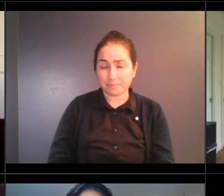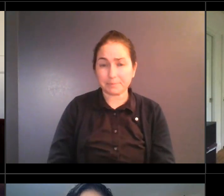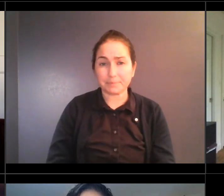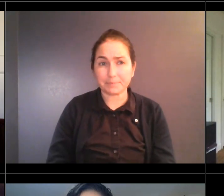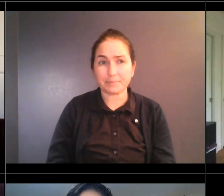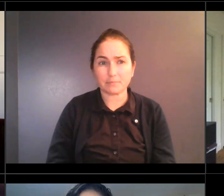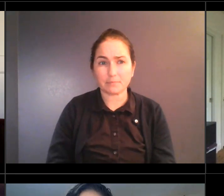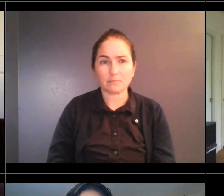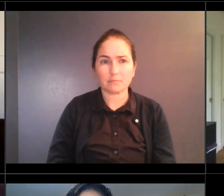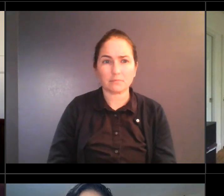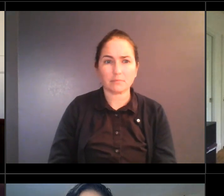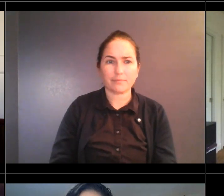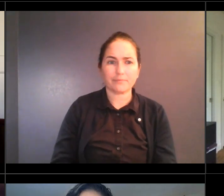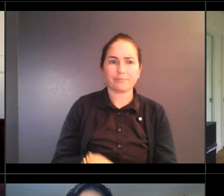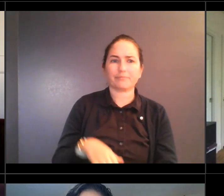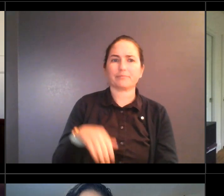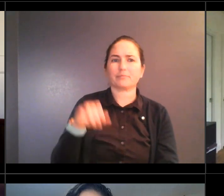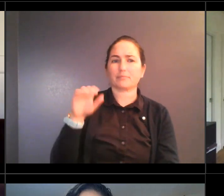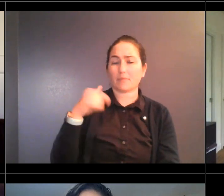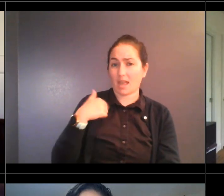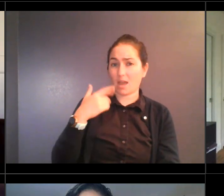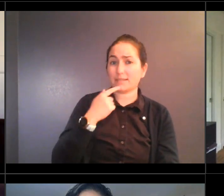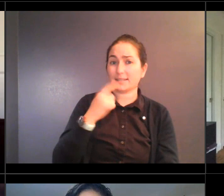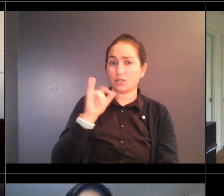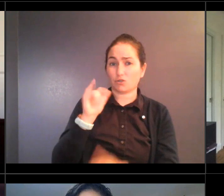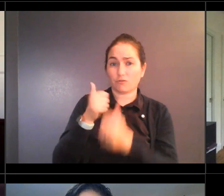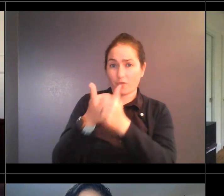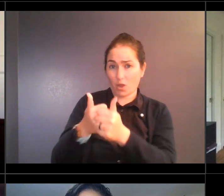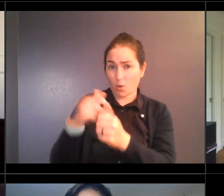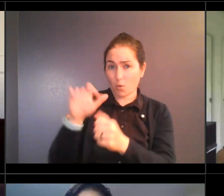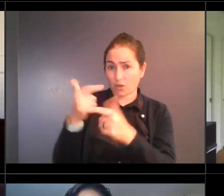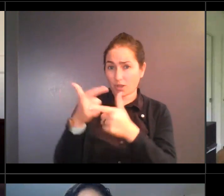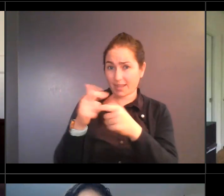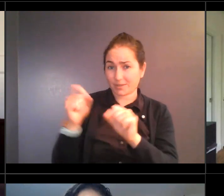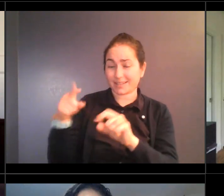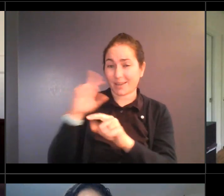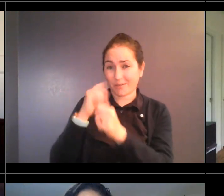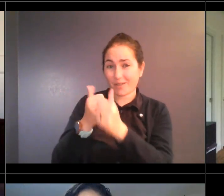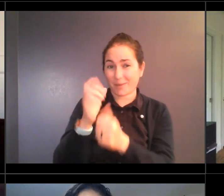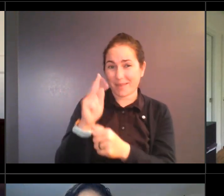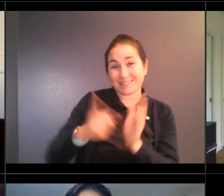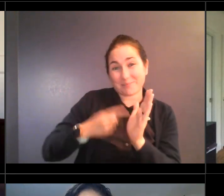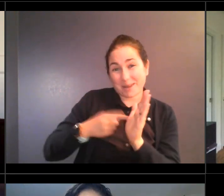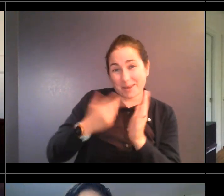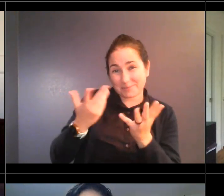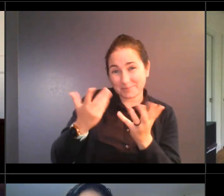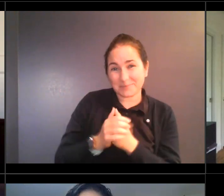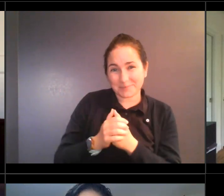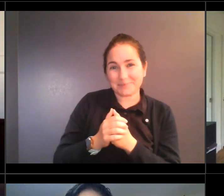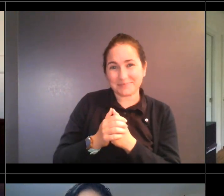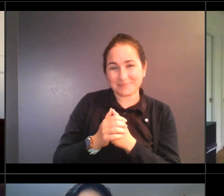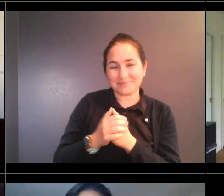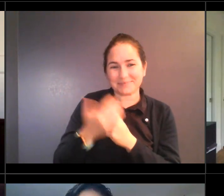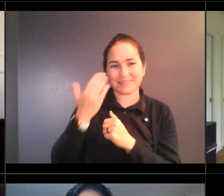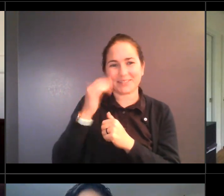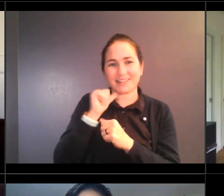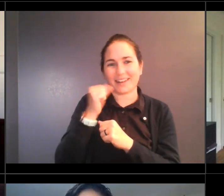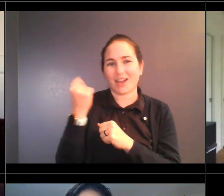And I would also say start following other linguists. They'll follow you back sometimes. You know, we're not